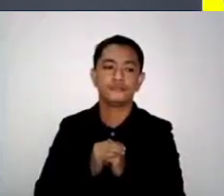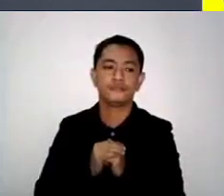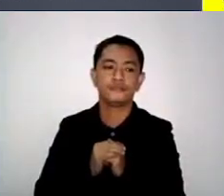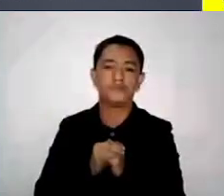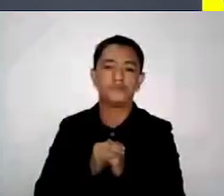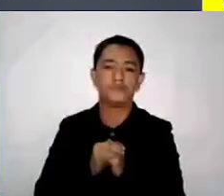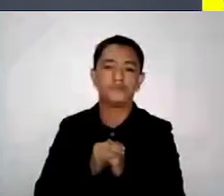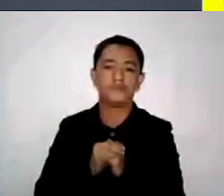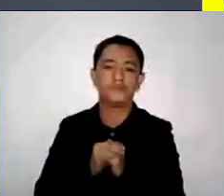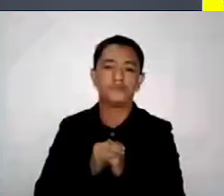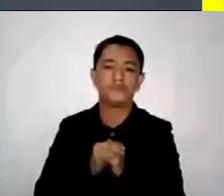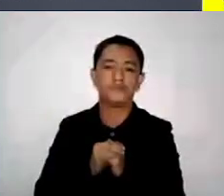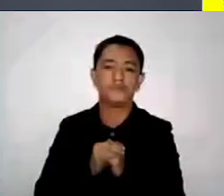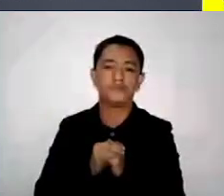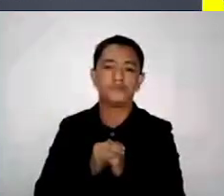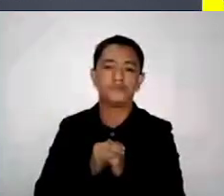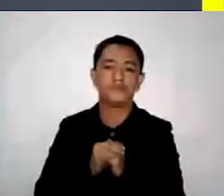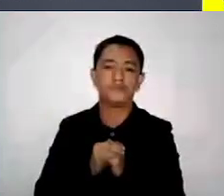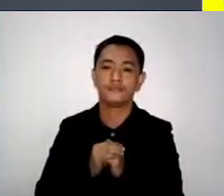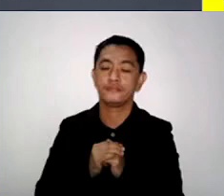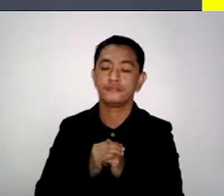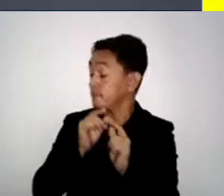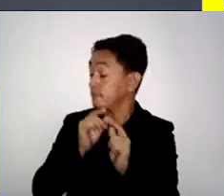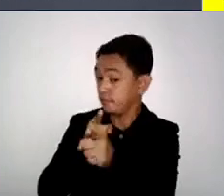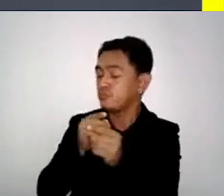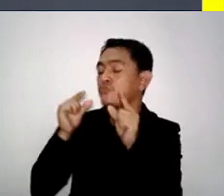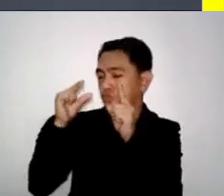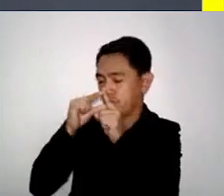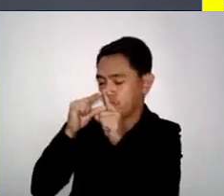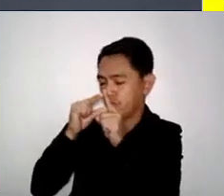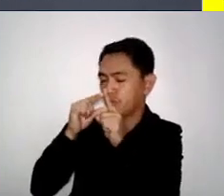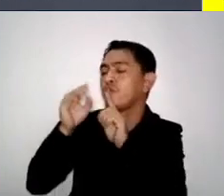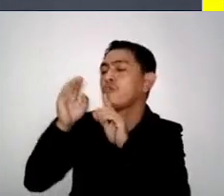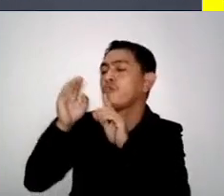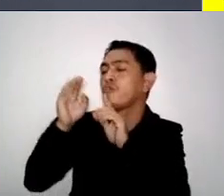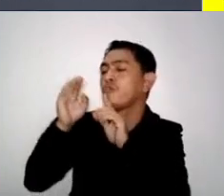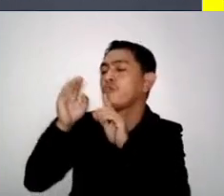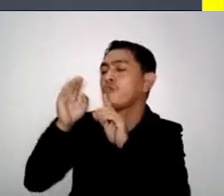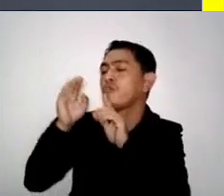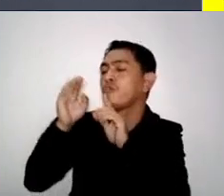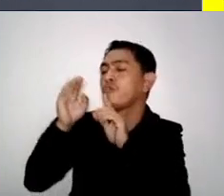If your answer is the word problems, then you are correct.